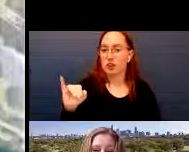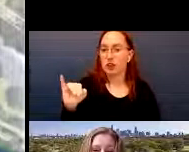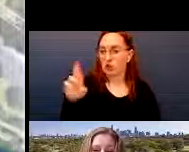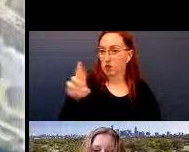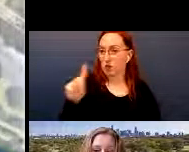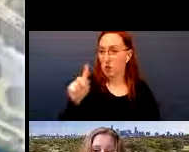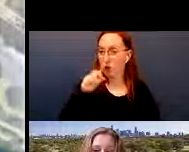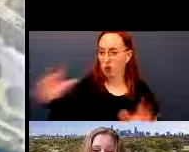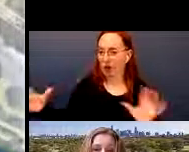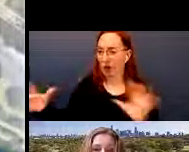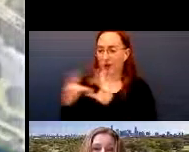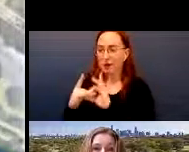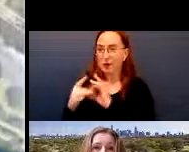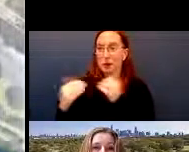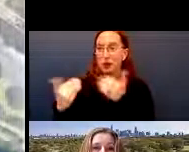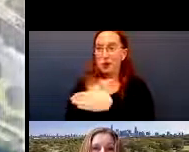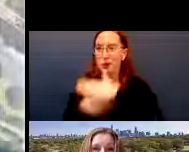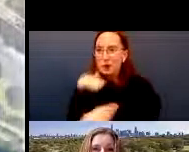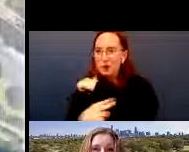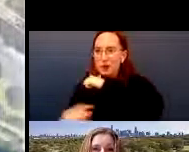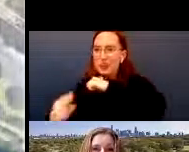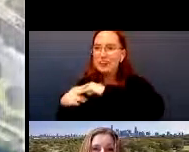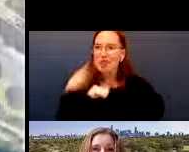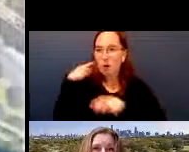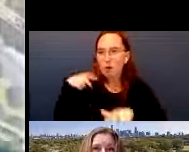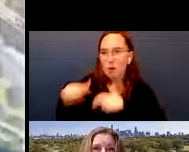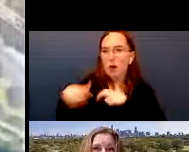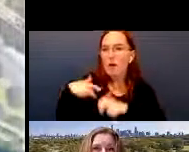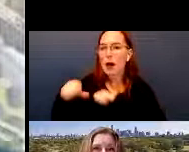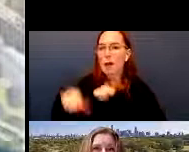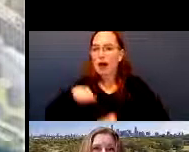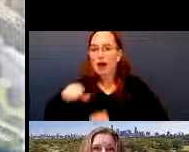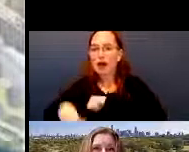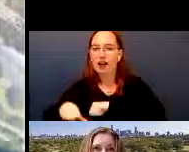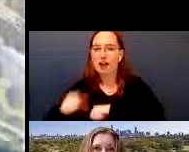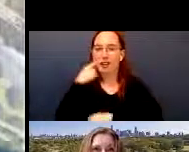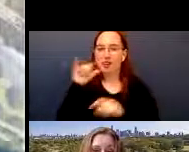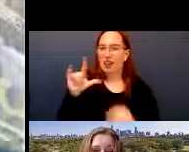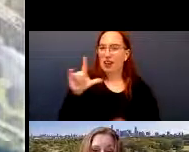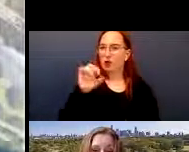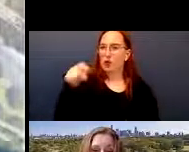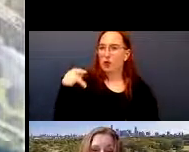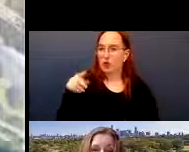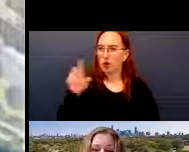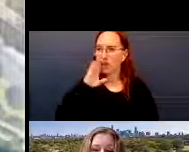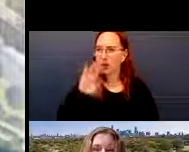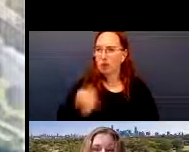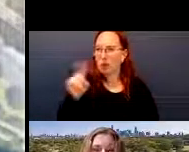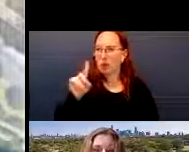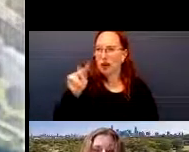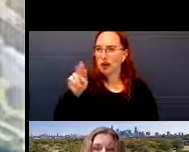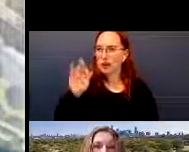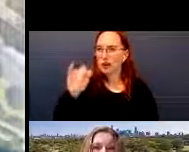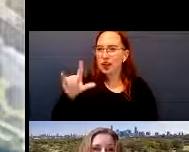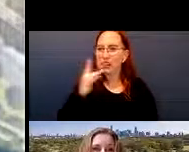pedestrian and bike bridge. And Lunef Road, the loop road where Trail of Light sets up, is